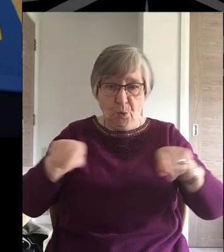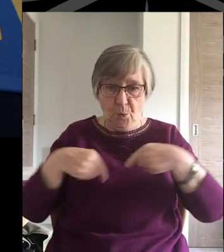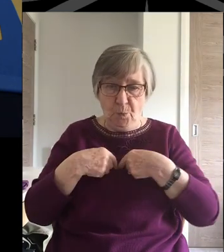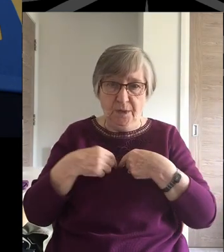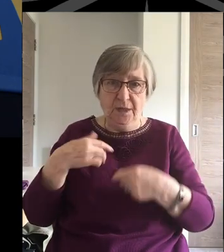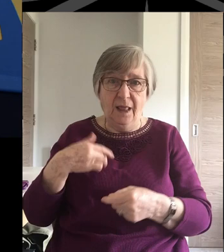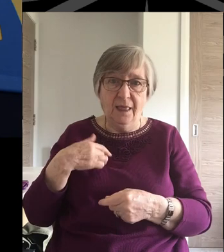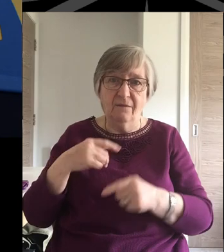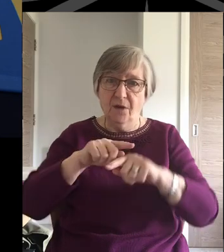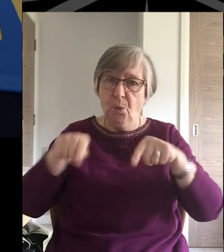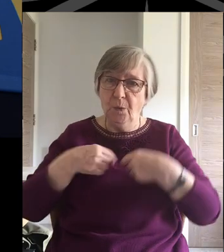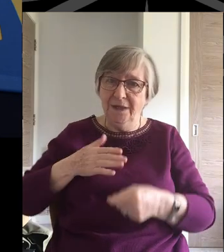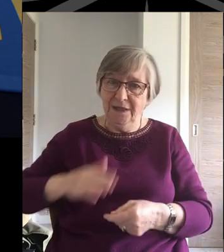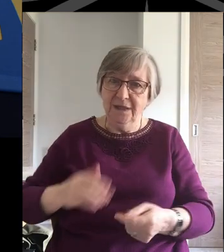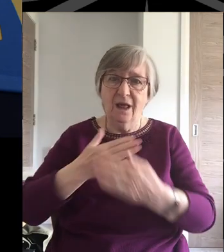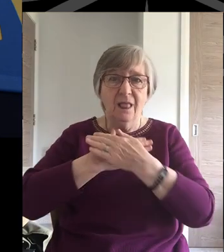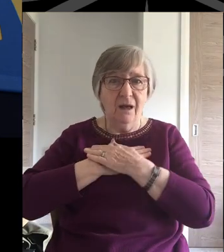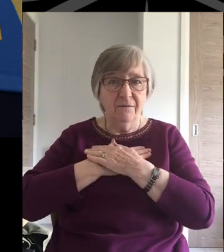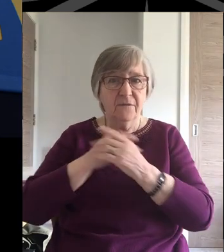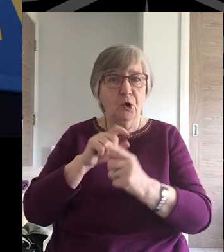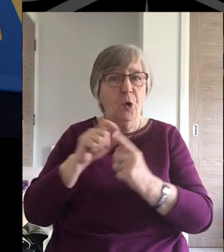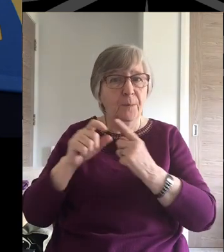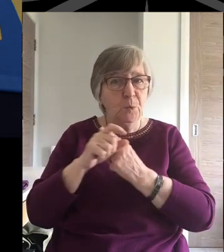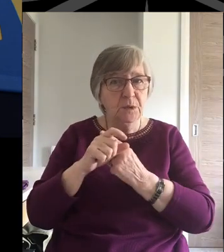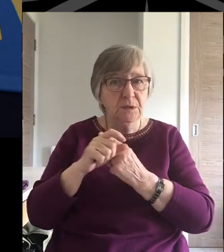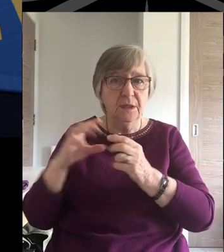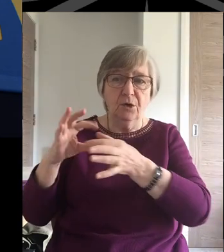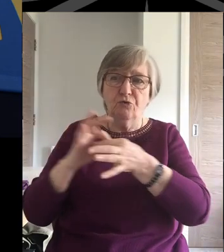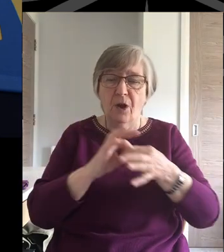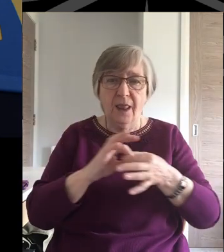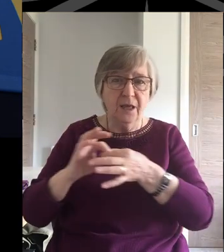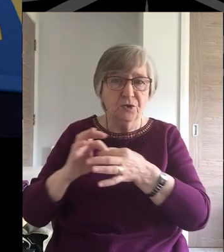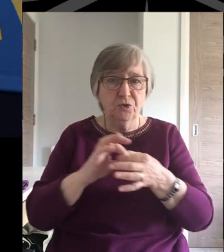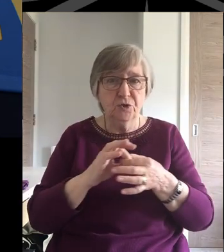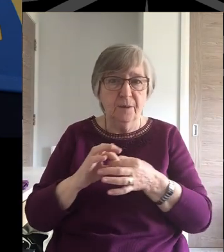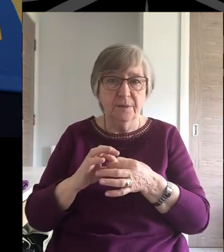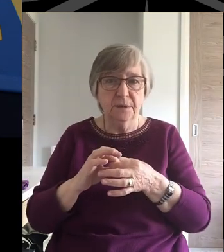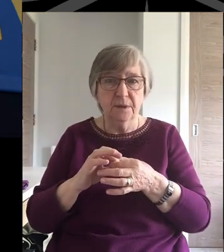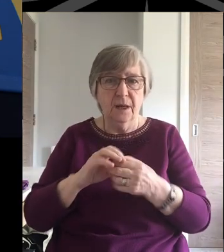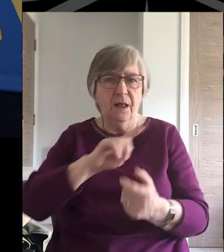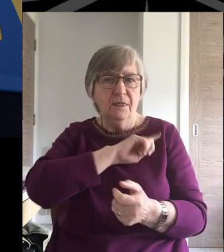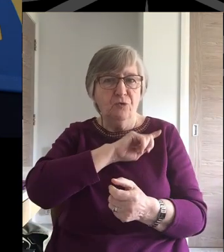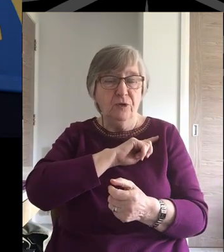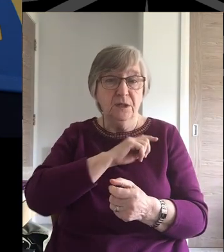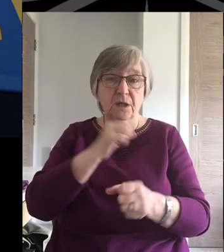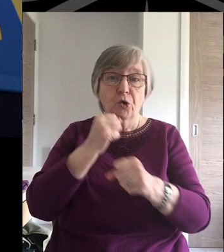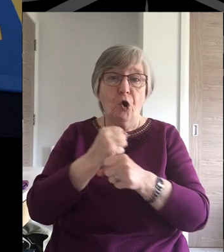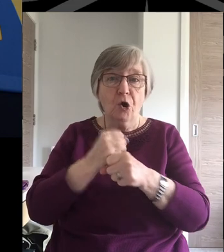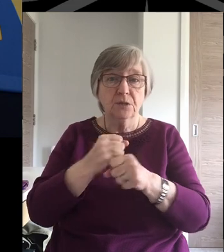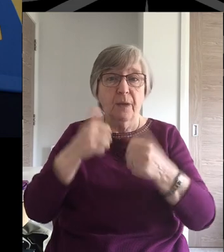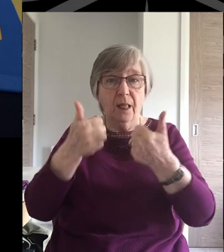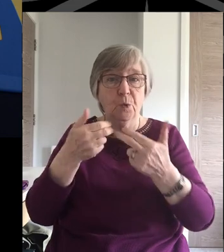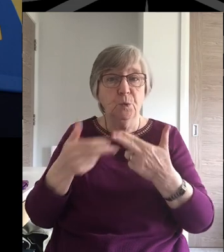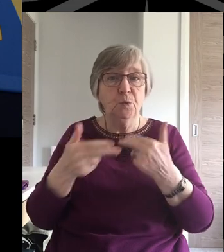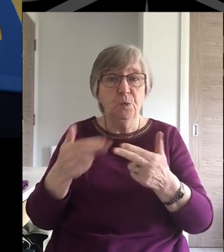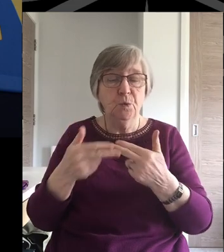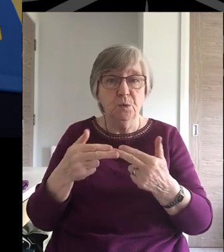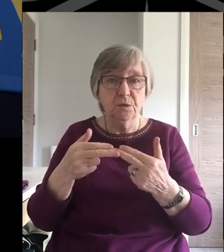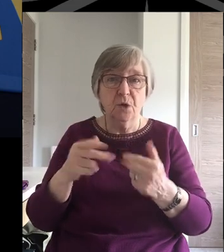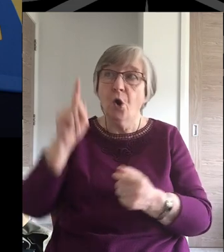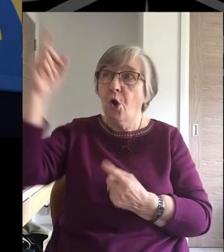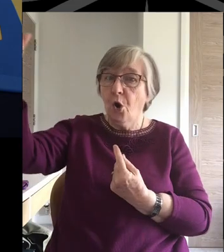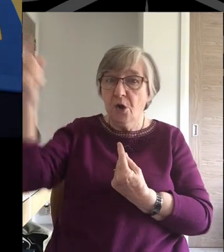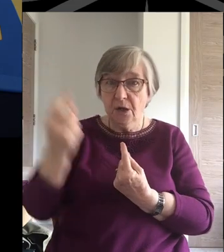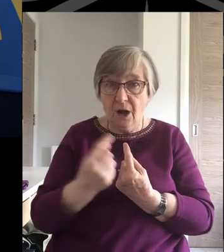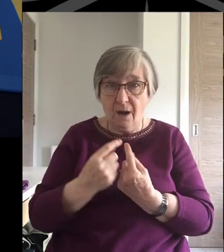for love, for community, for relationship. And the reason that the gospel is good news is that God coming to